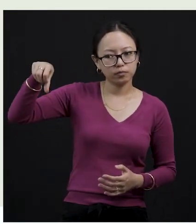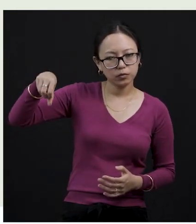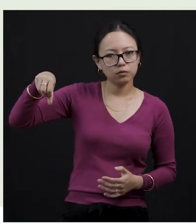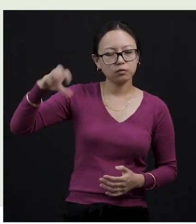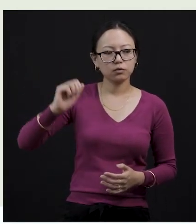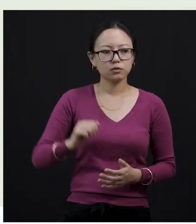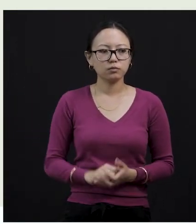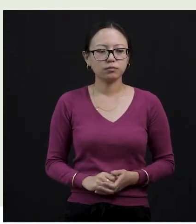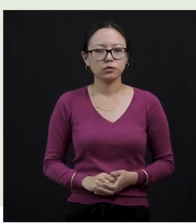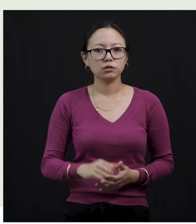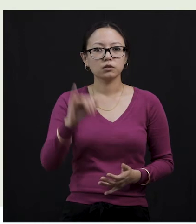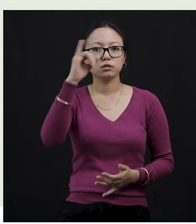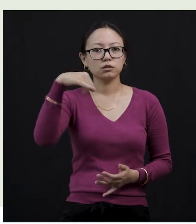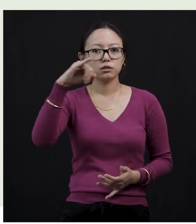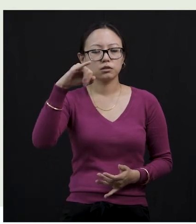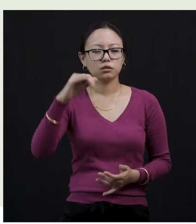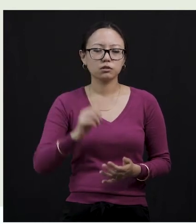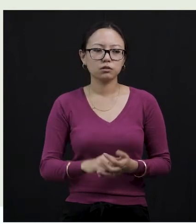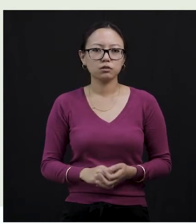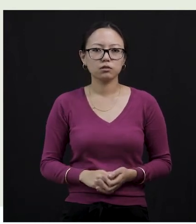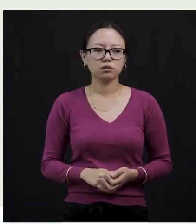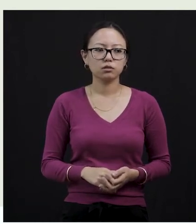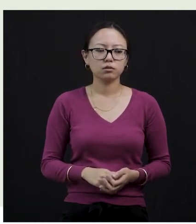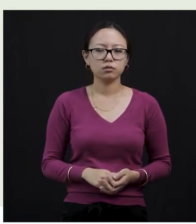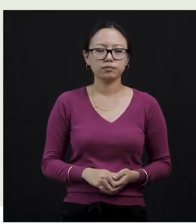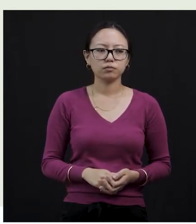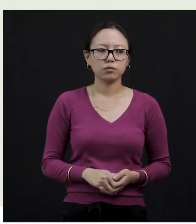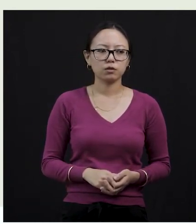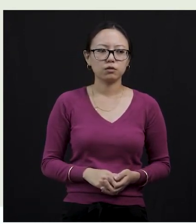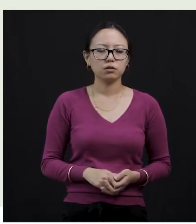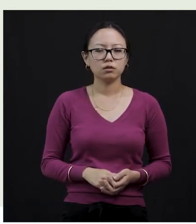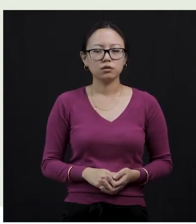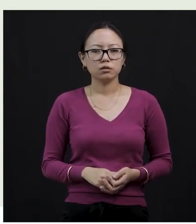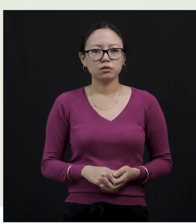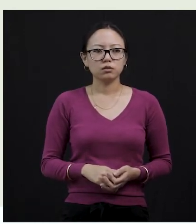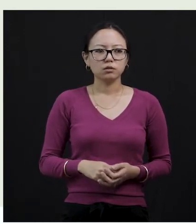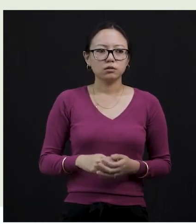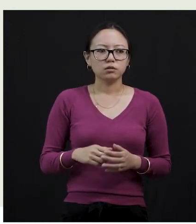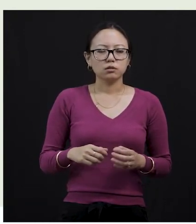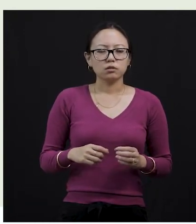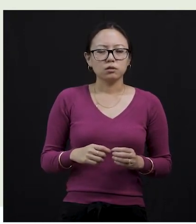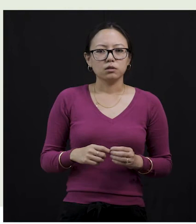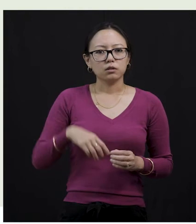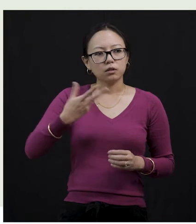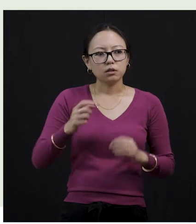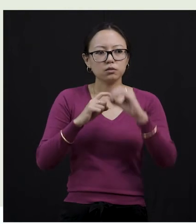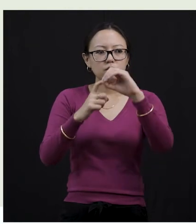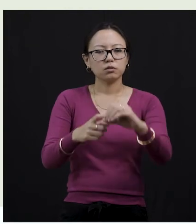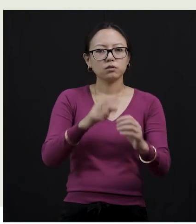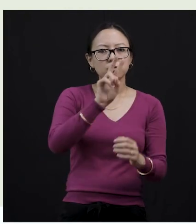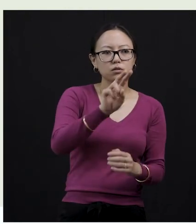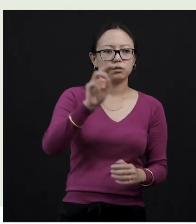9, right? Then you have 6 here, right? Then again, next sum is 23